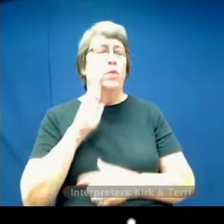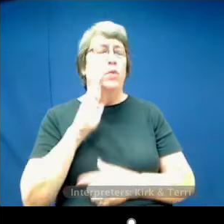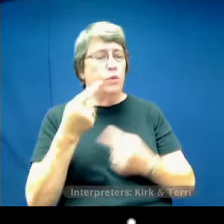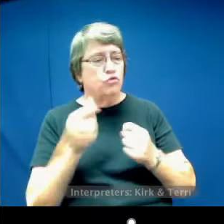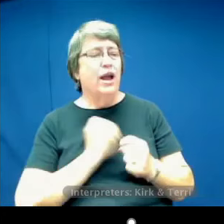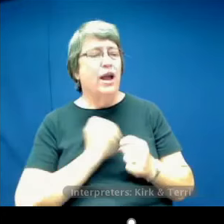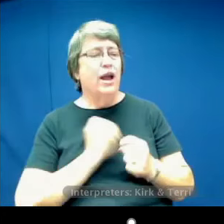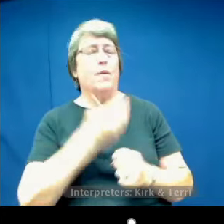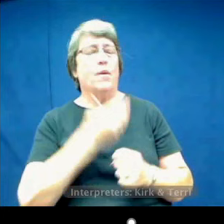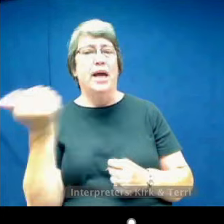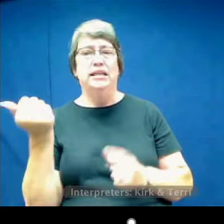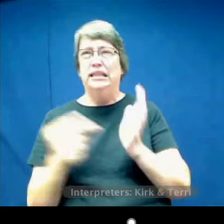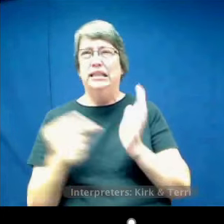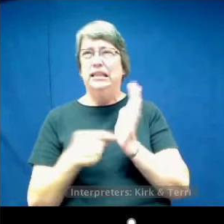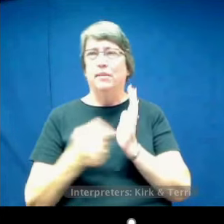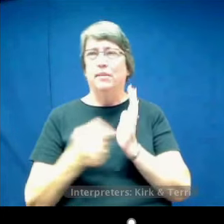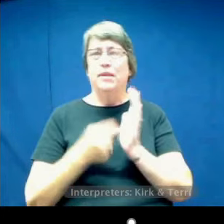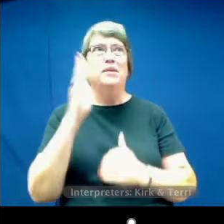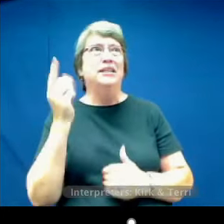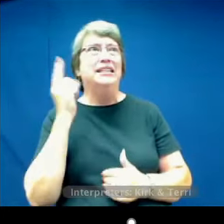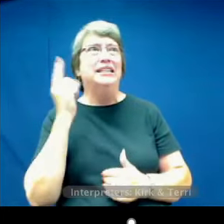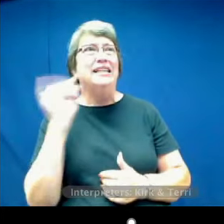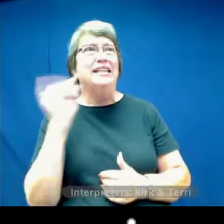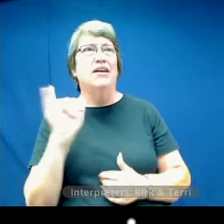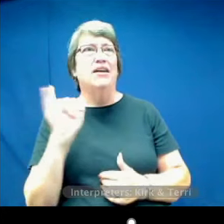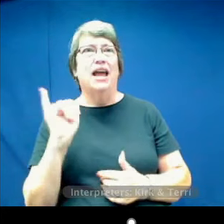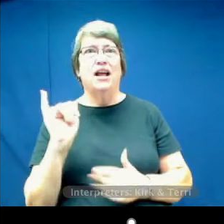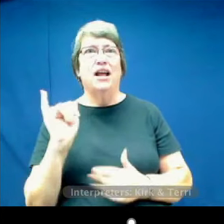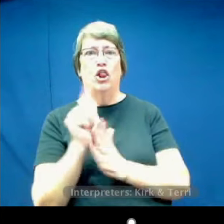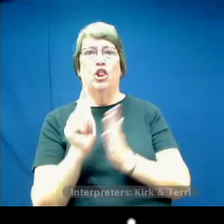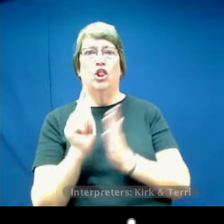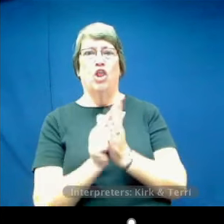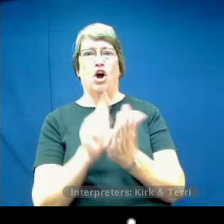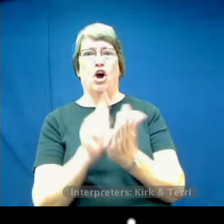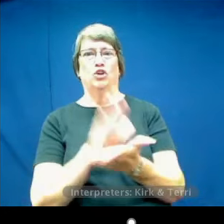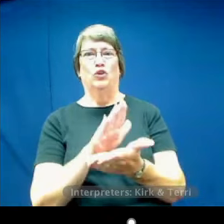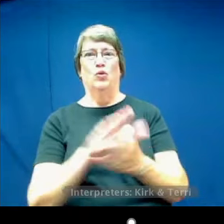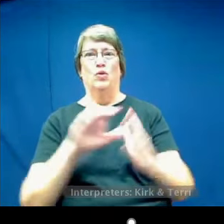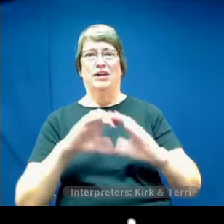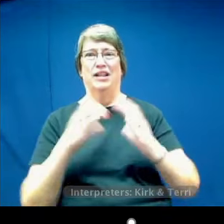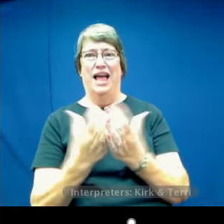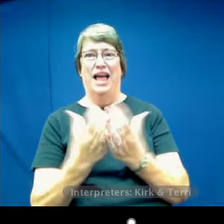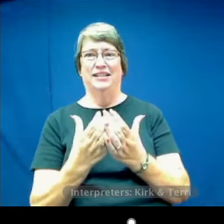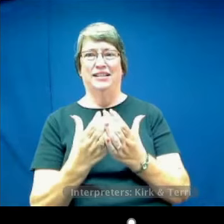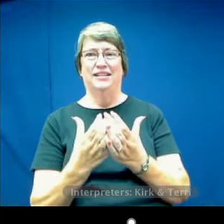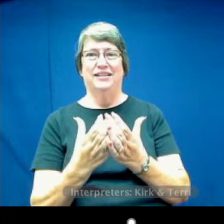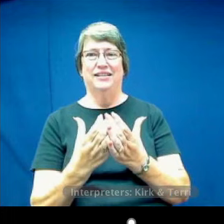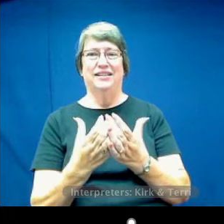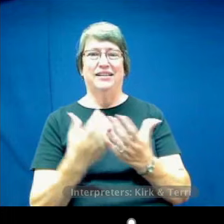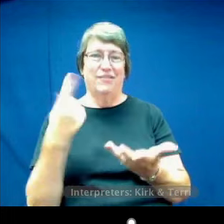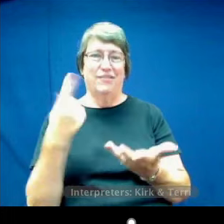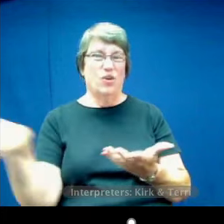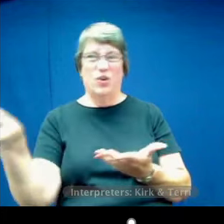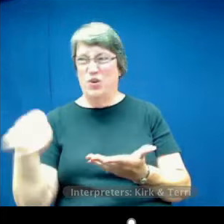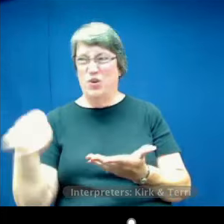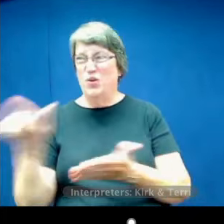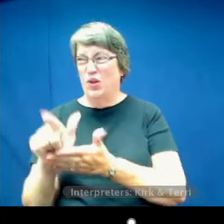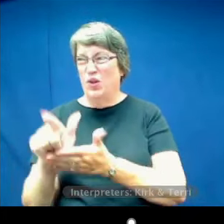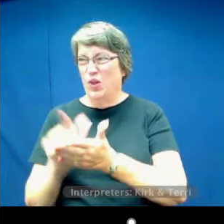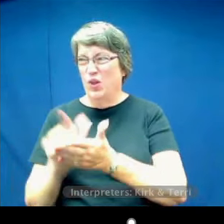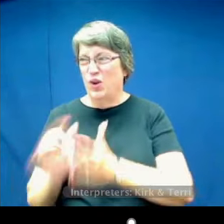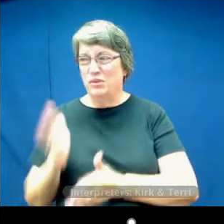sound sometimes a little bit like a law school class, and for the lawyers on the list, you probably want to